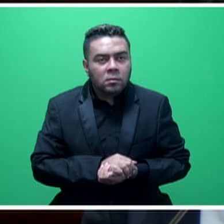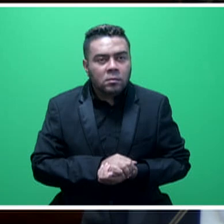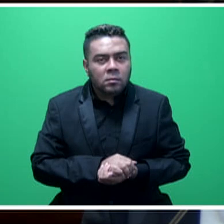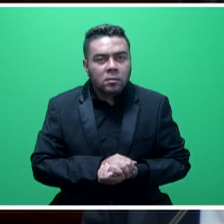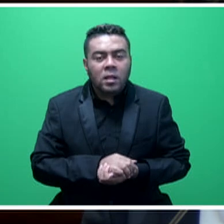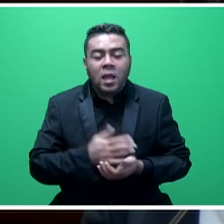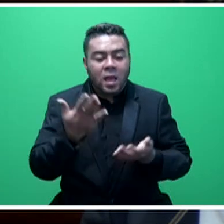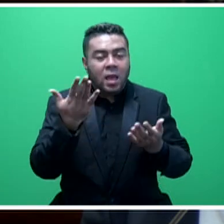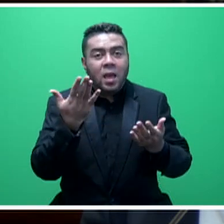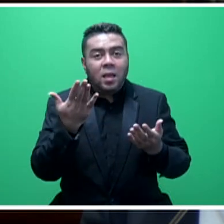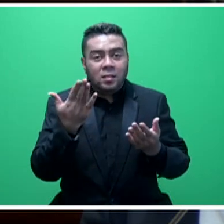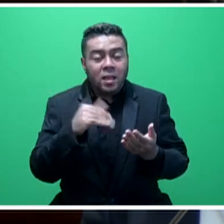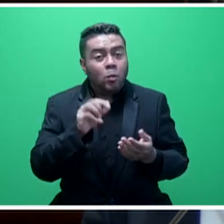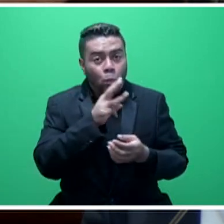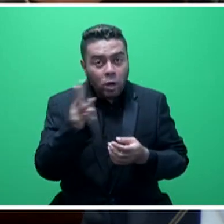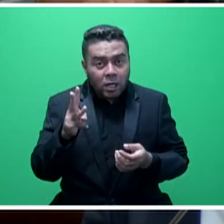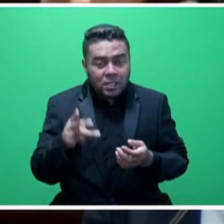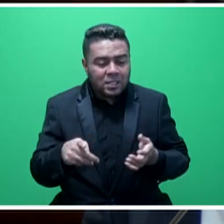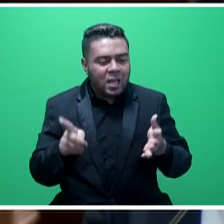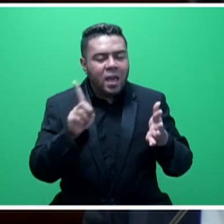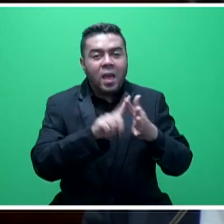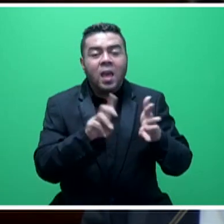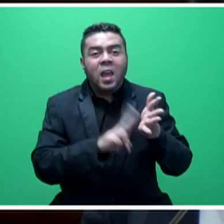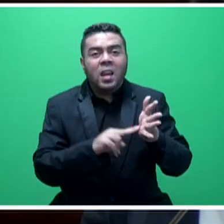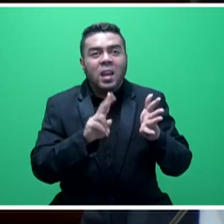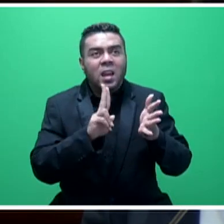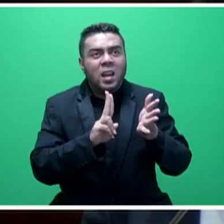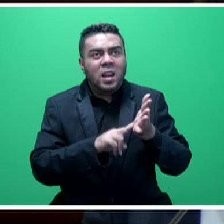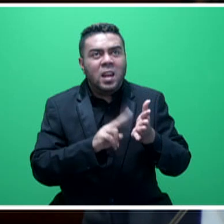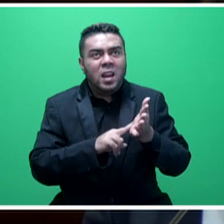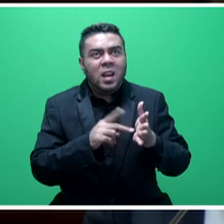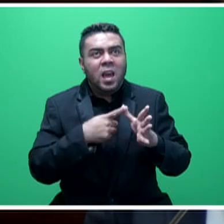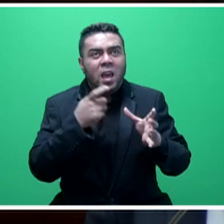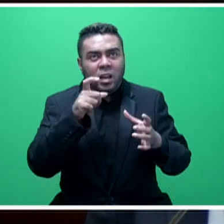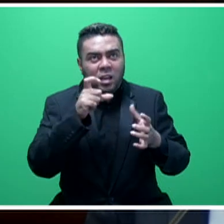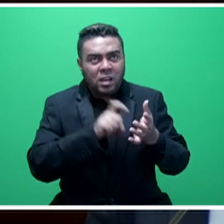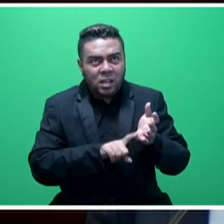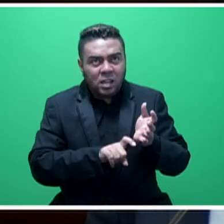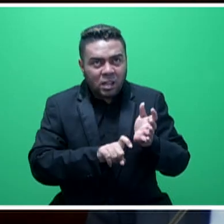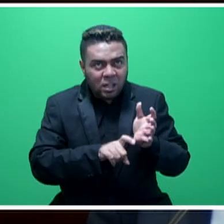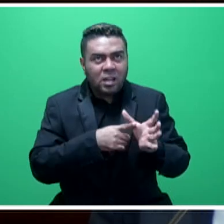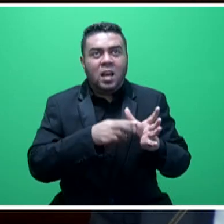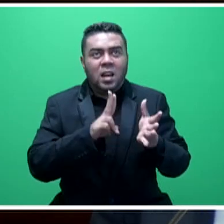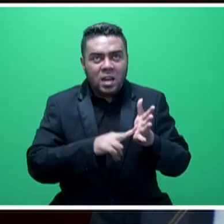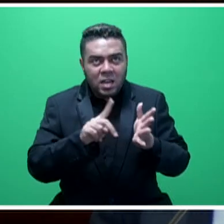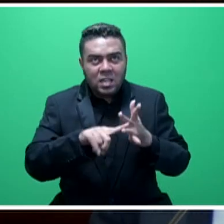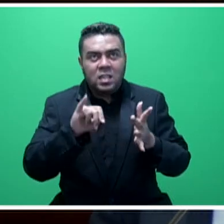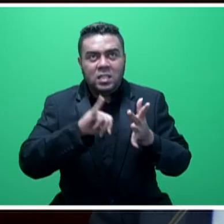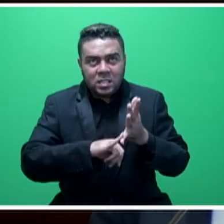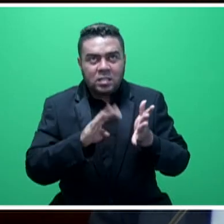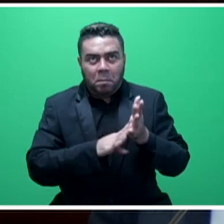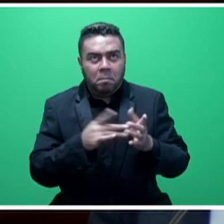Anachronism. Simply put, they've blurred the past with the present. And we're not the only ones living in the past like they